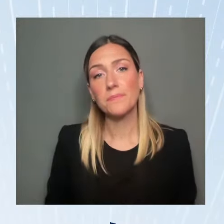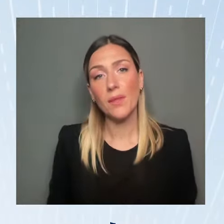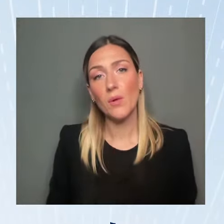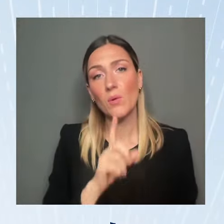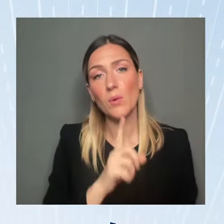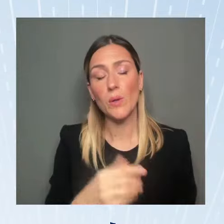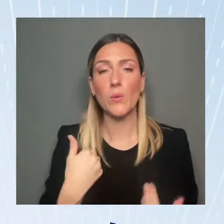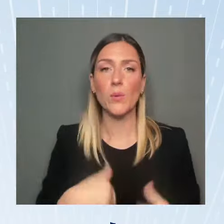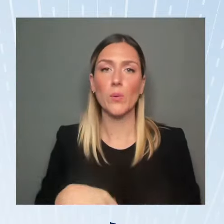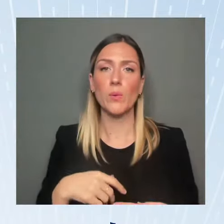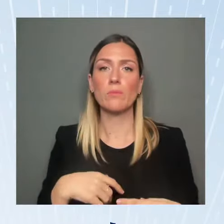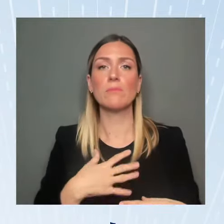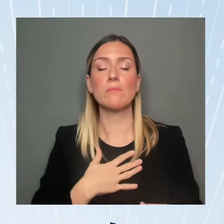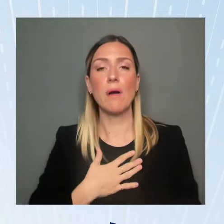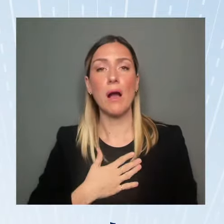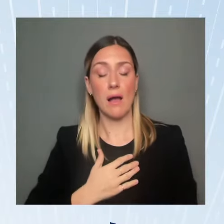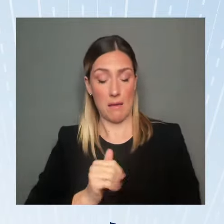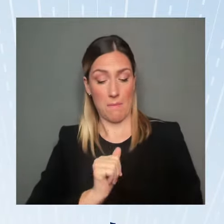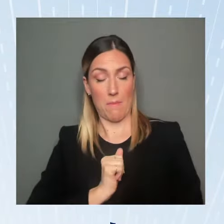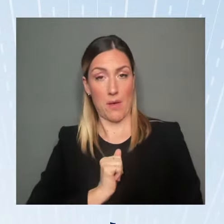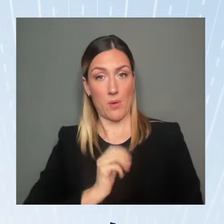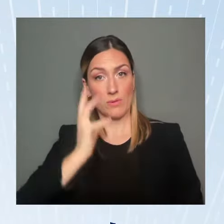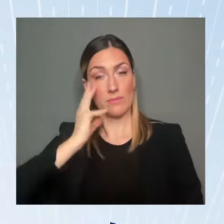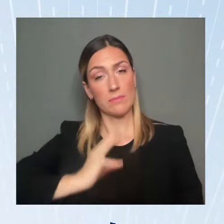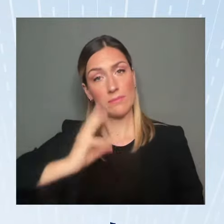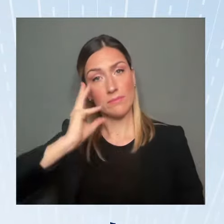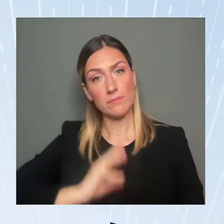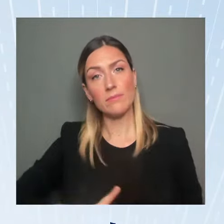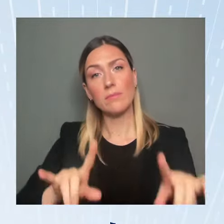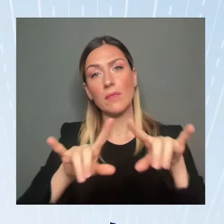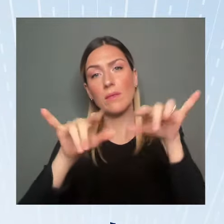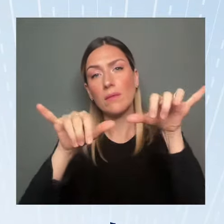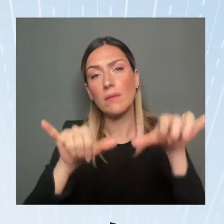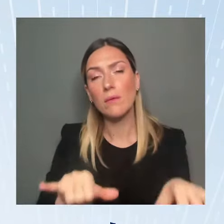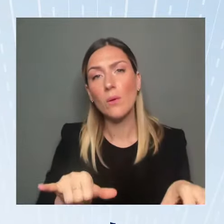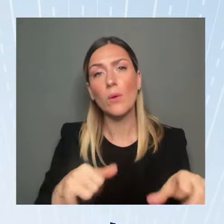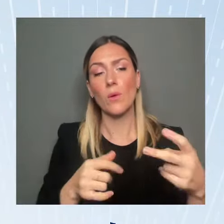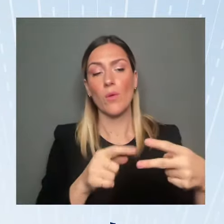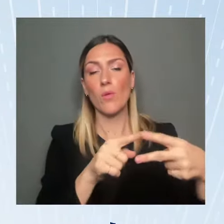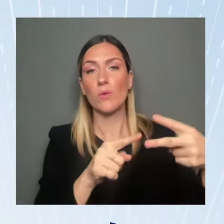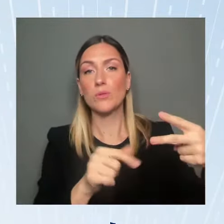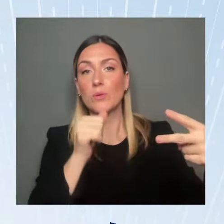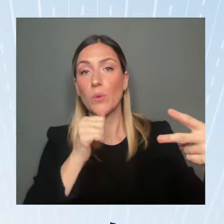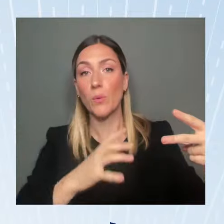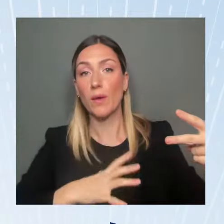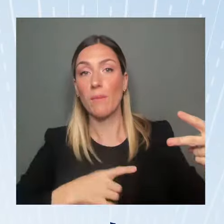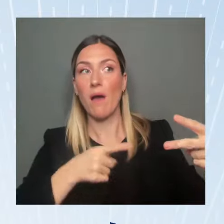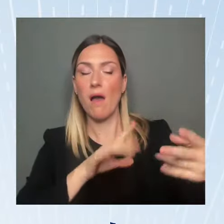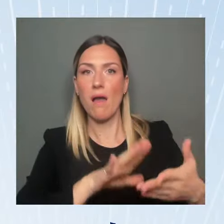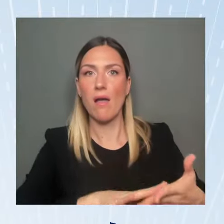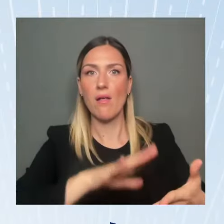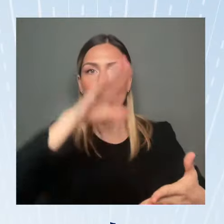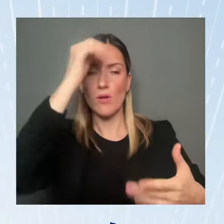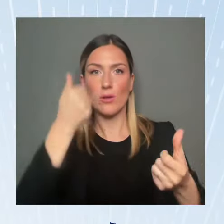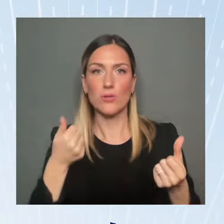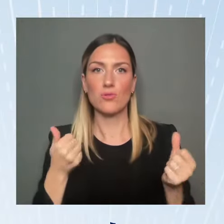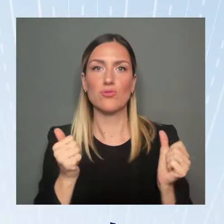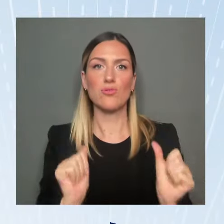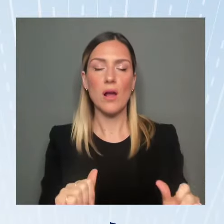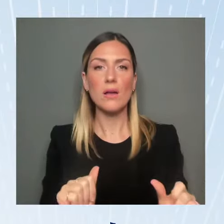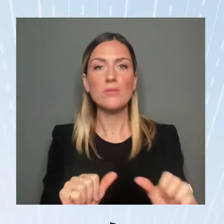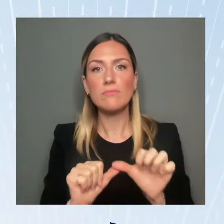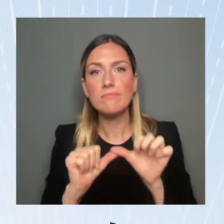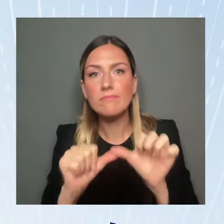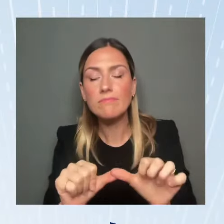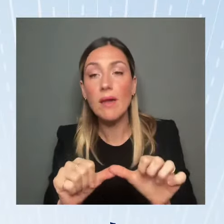a combination of my own lived experiences, but also learning from those two amazing women and trying to carry, the access that